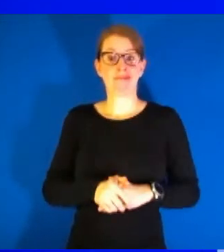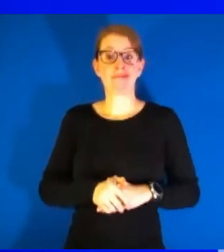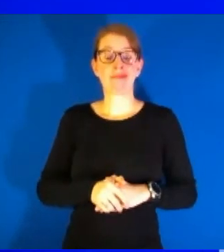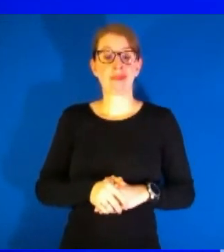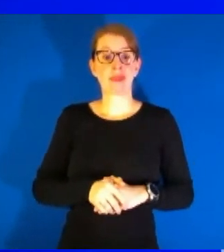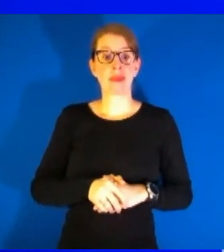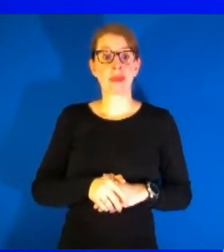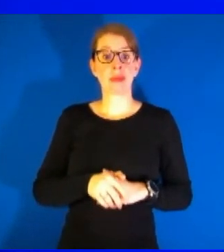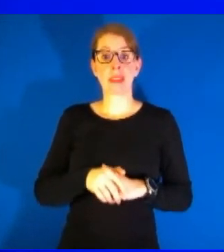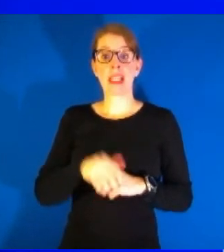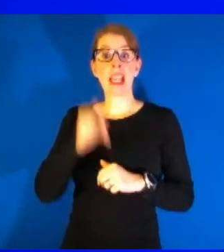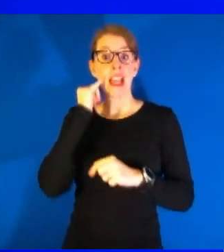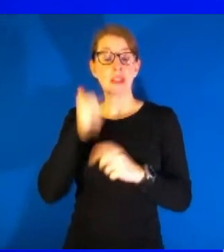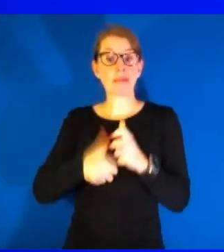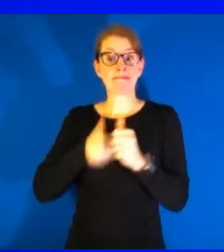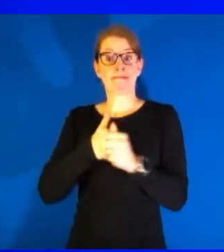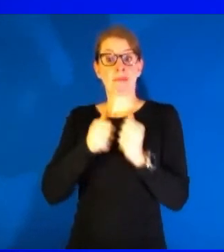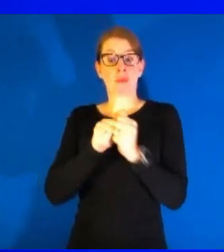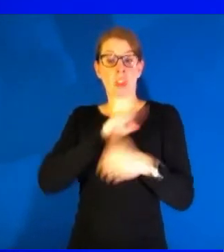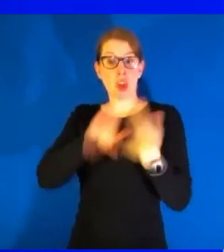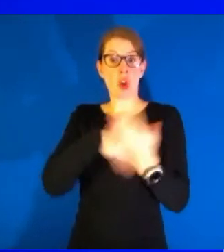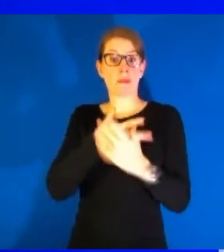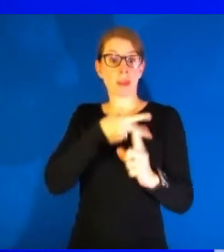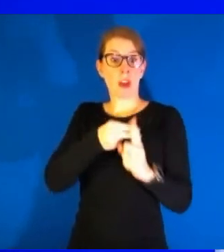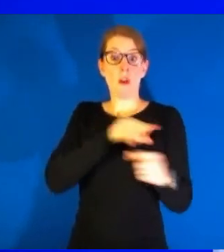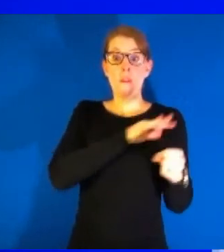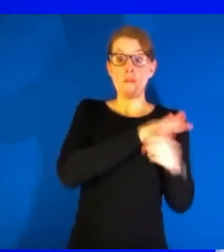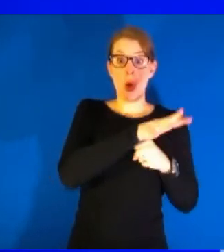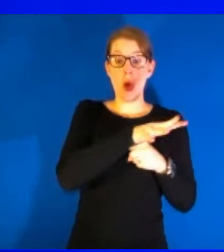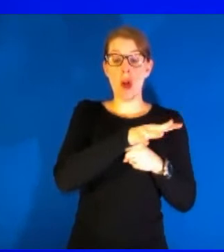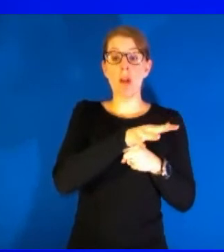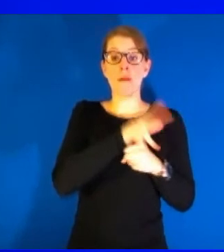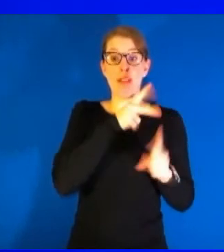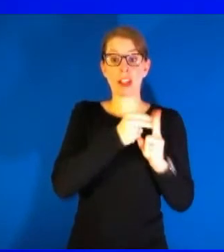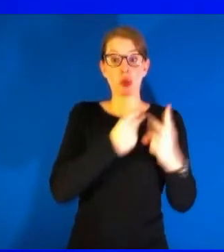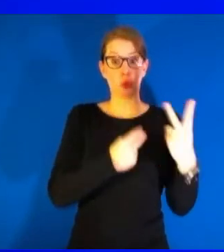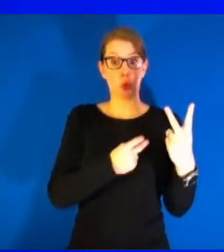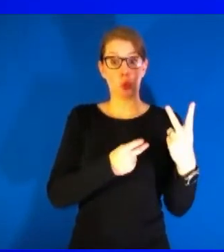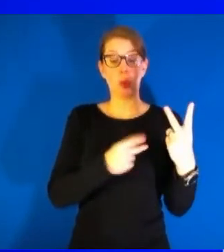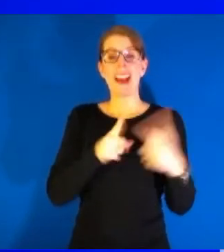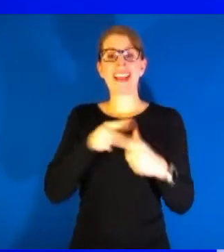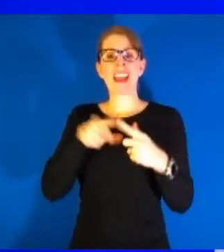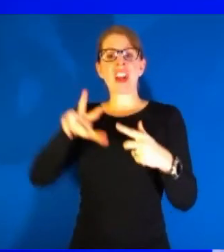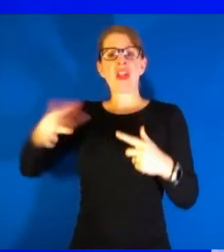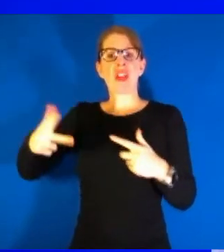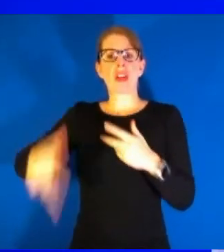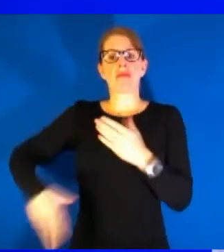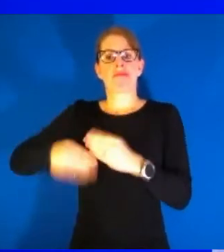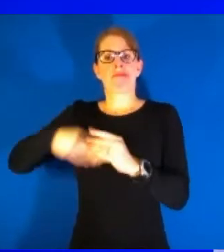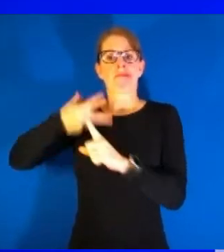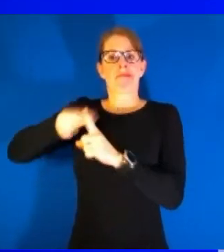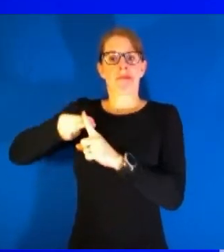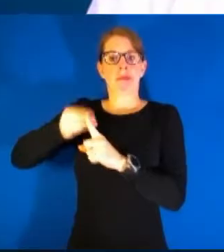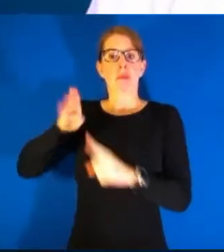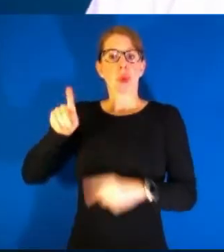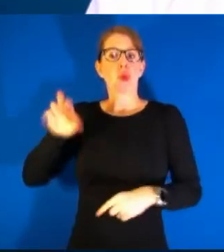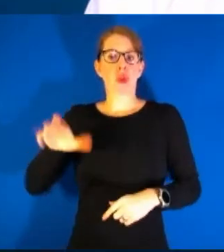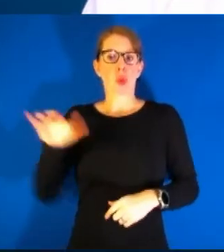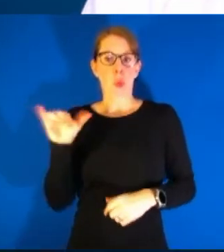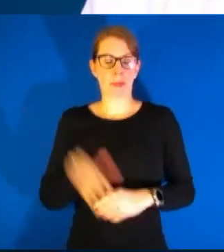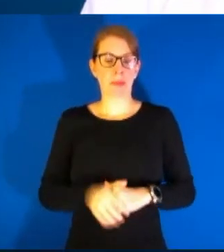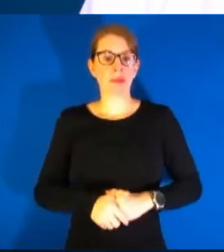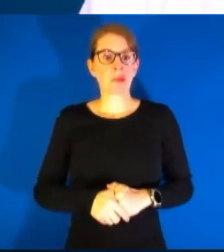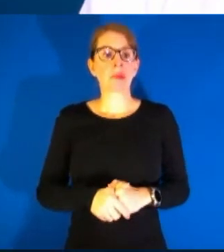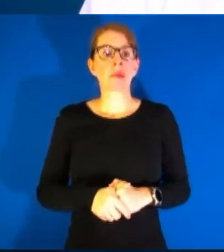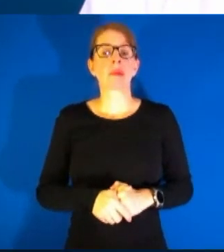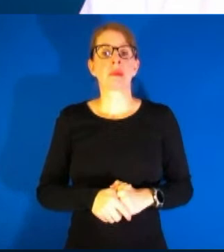date with your vaccination, meaning fully vaccinated with 2 doses, and then having had that booster as well. And can I just say, Hawkeye, have you